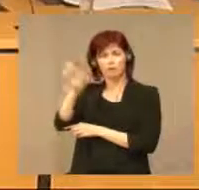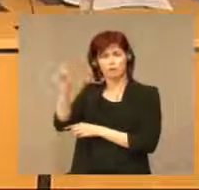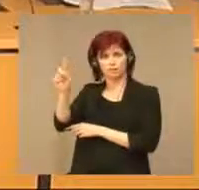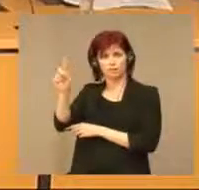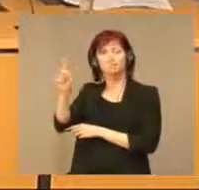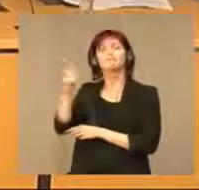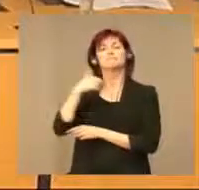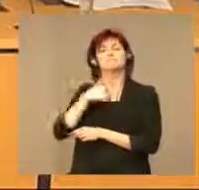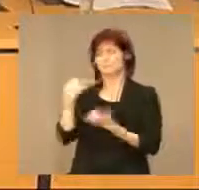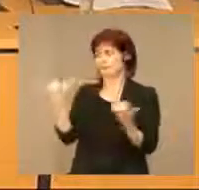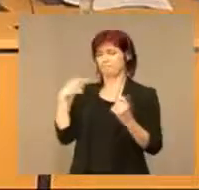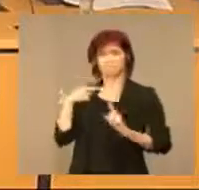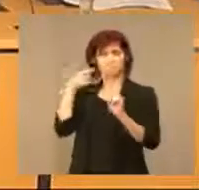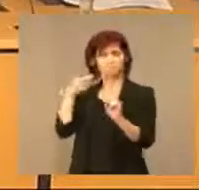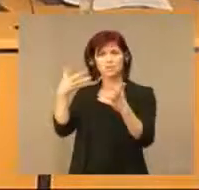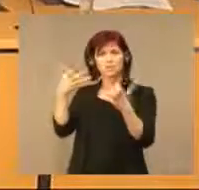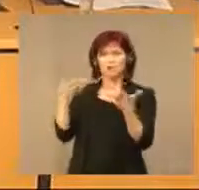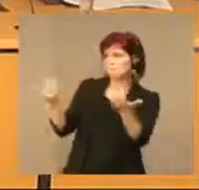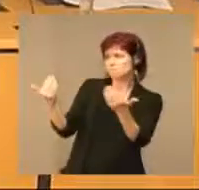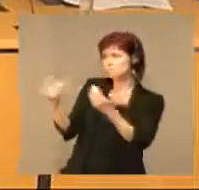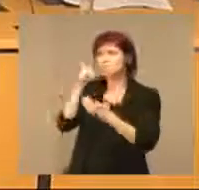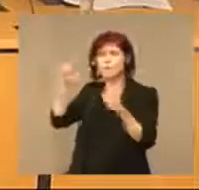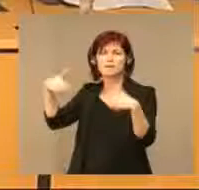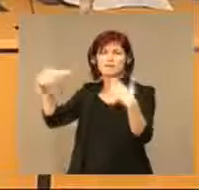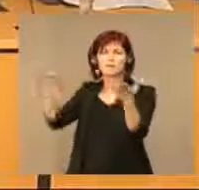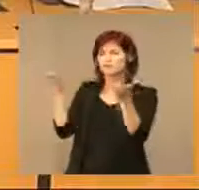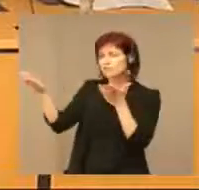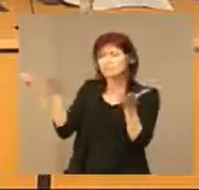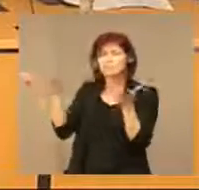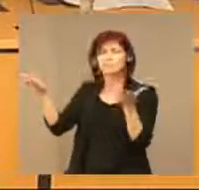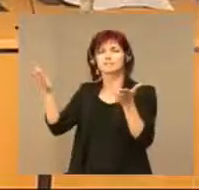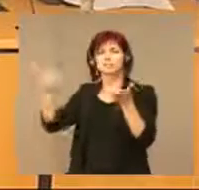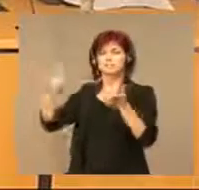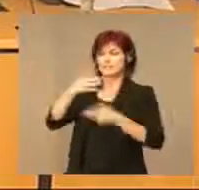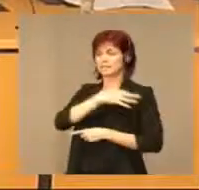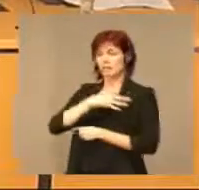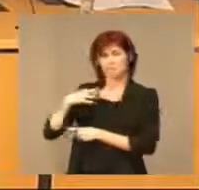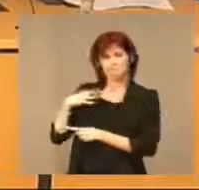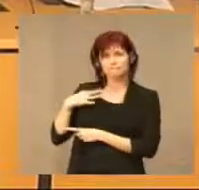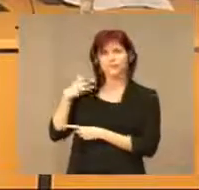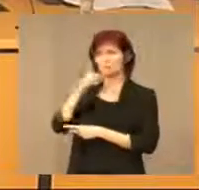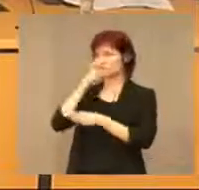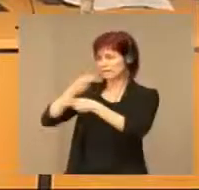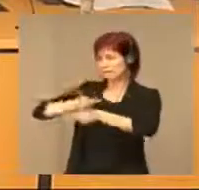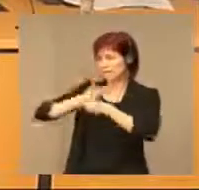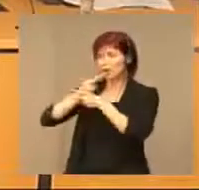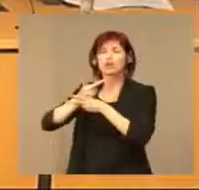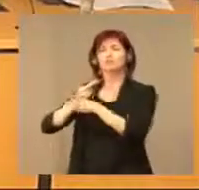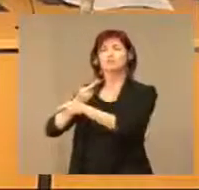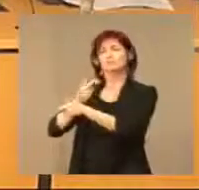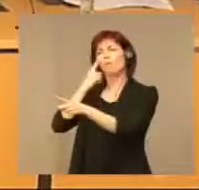webinar is to engage First Nations service providers, program delivery staff, and caretakers to inform the development of